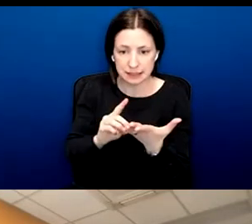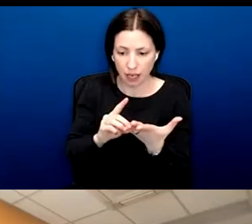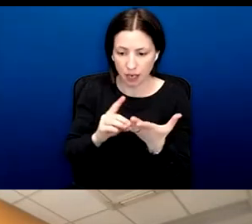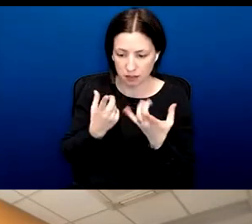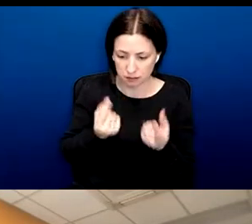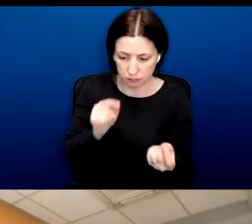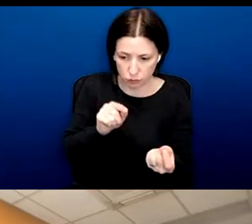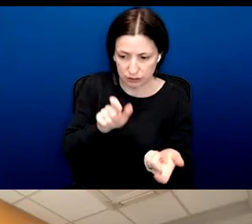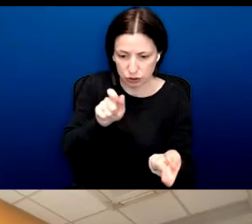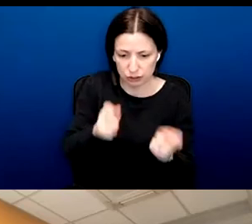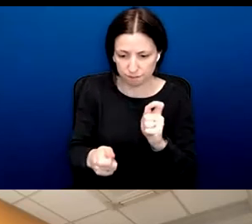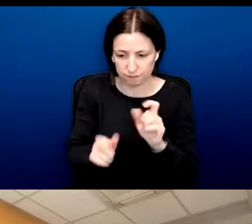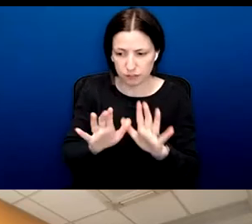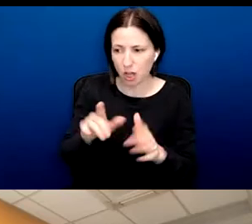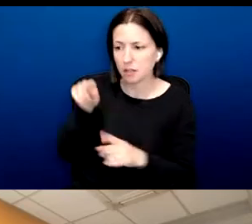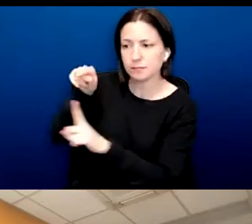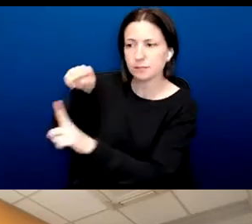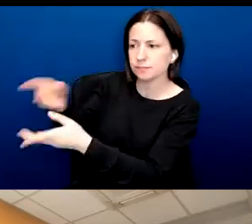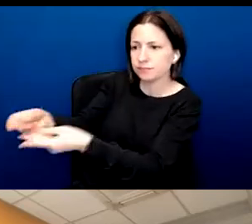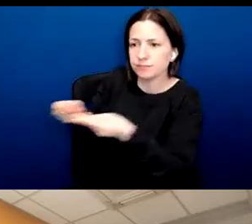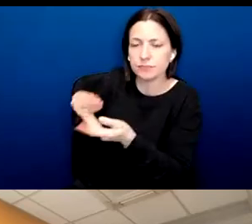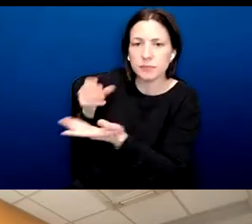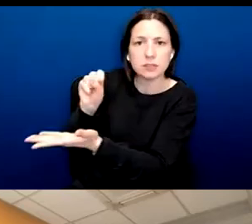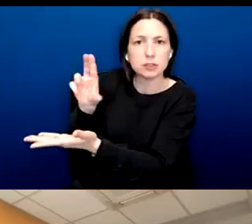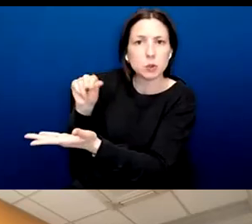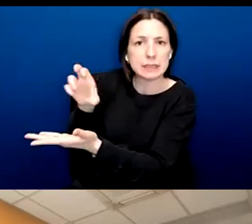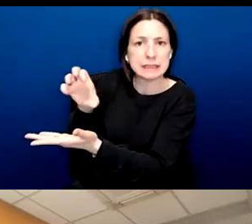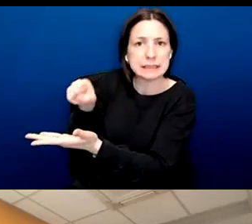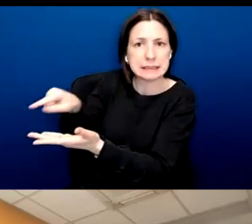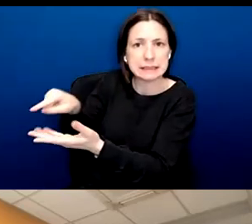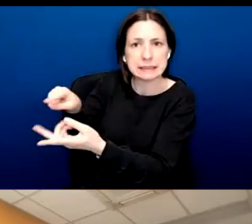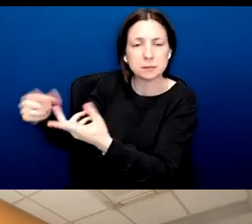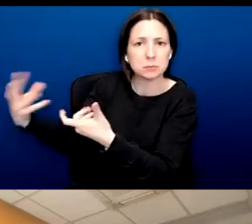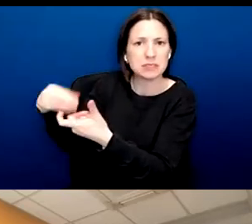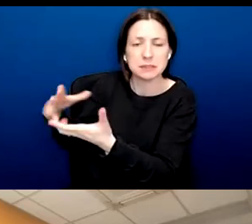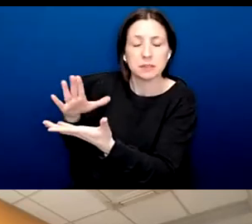from a sort of sources or participants and towards sort of